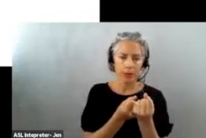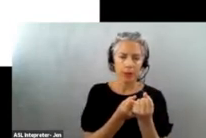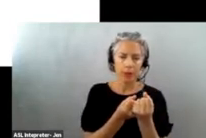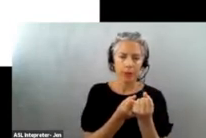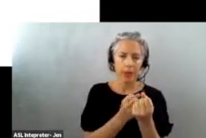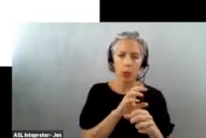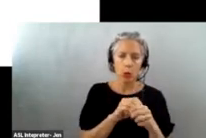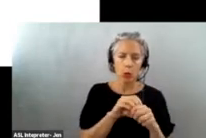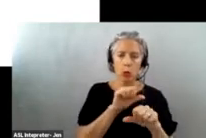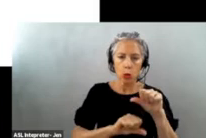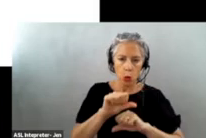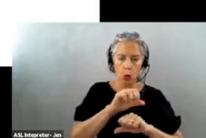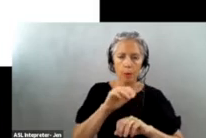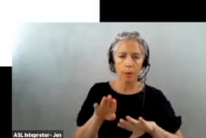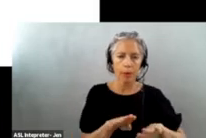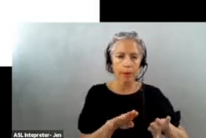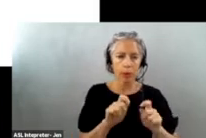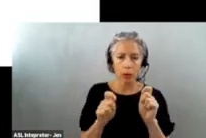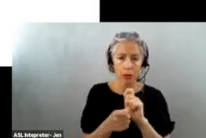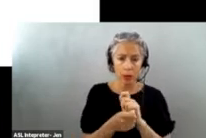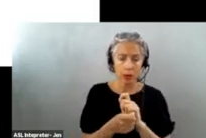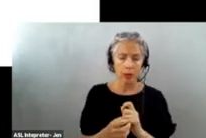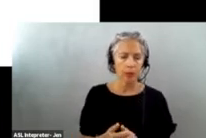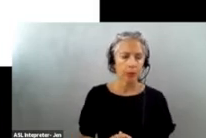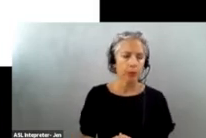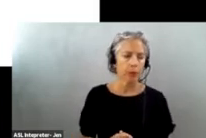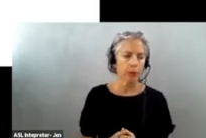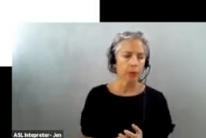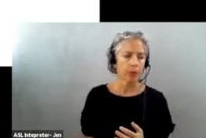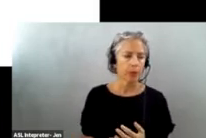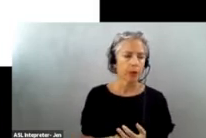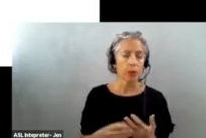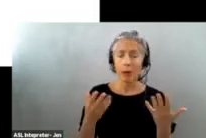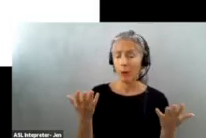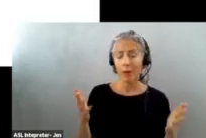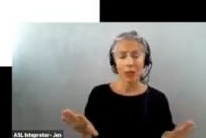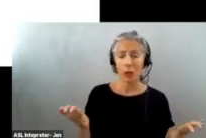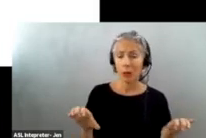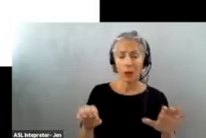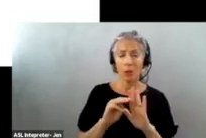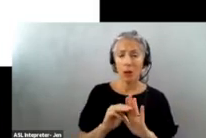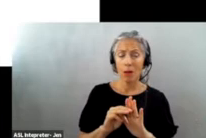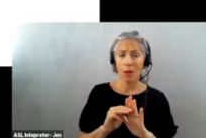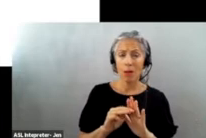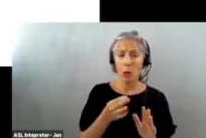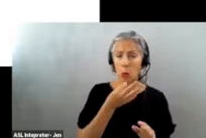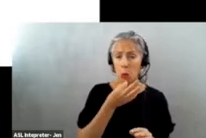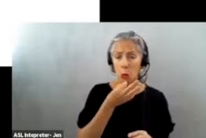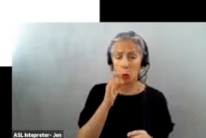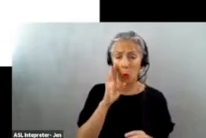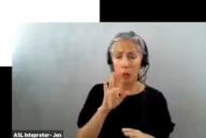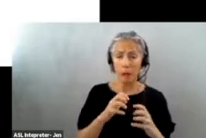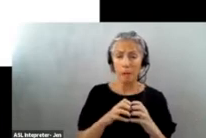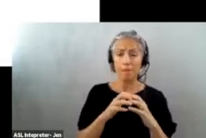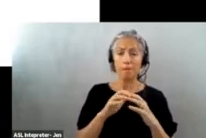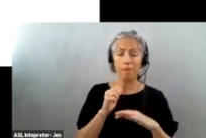and behavioral change. So now we have done this model, and we are just about to implement